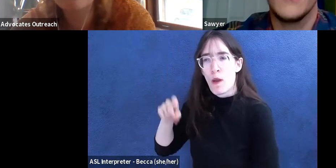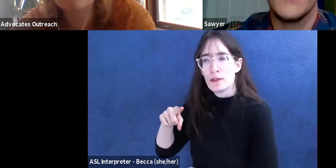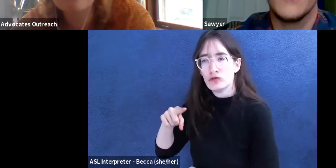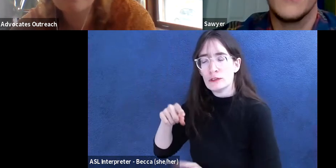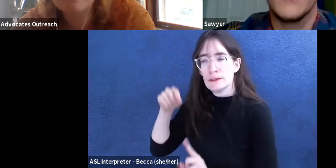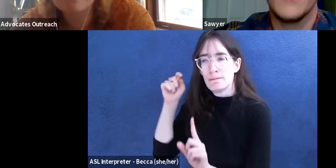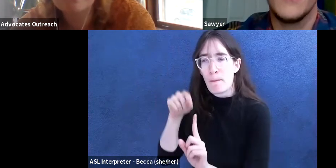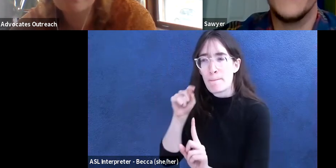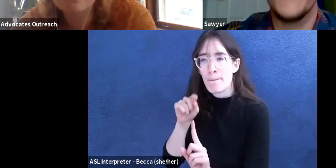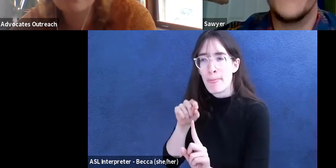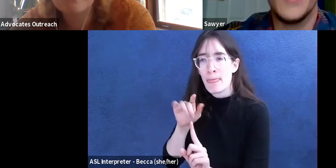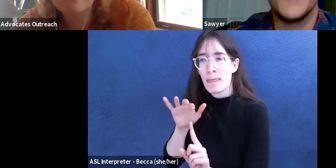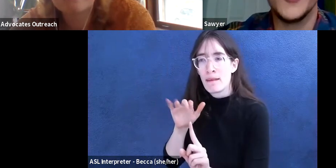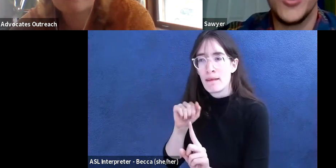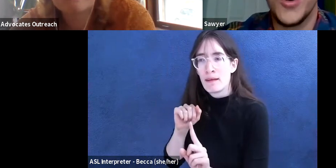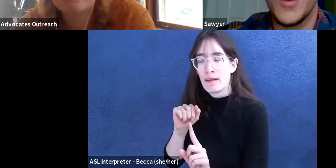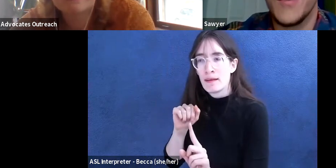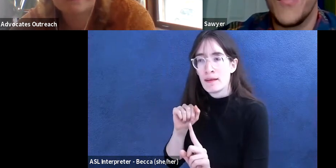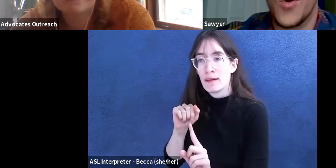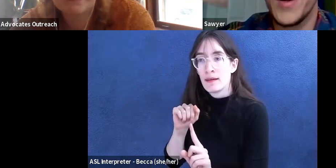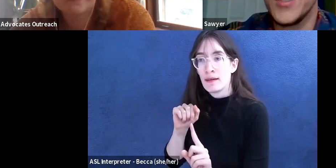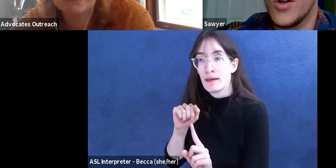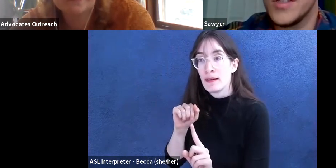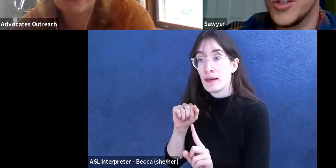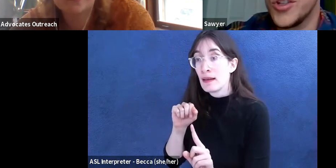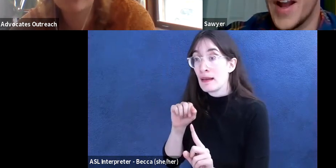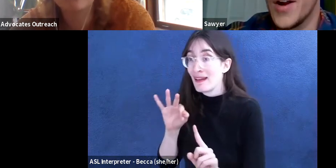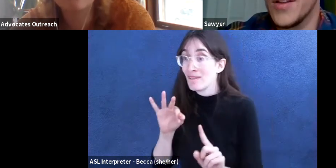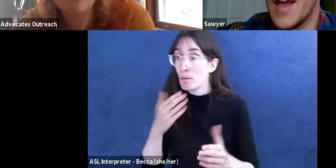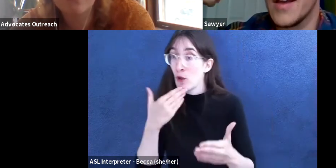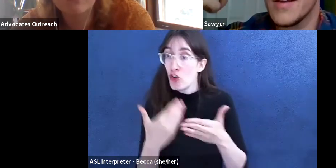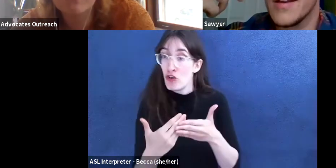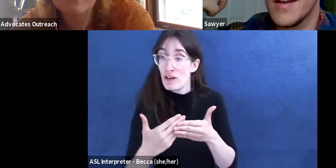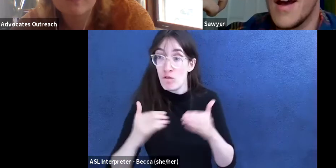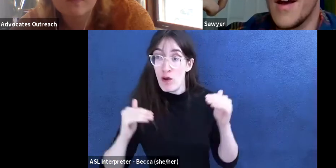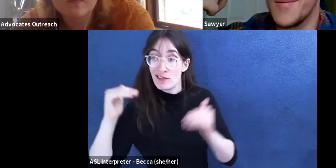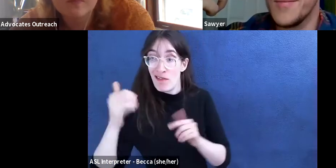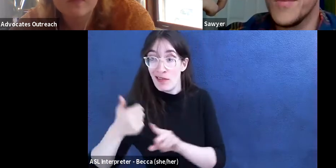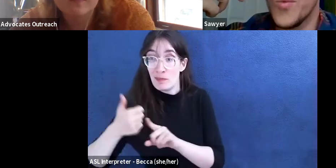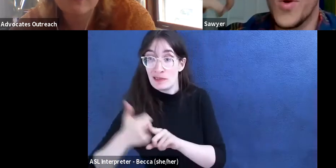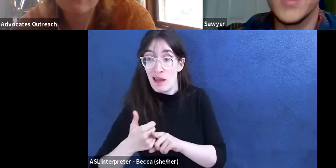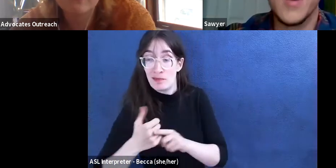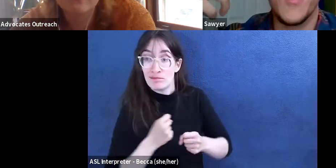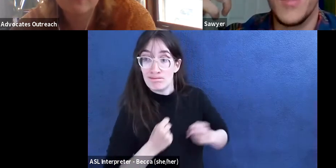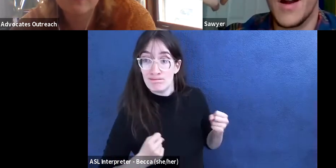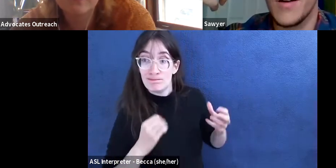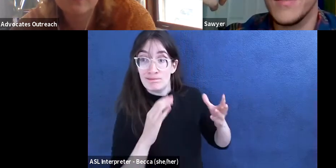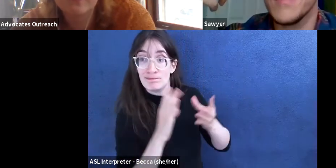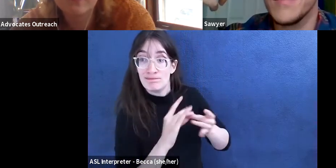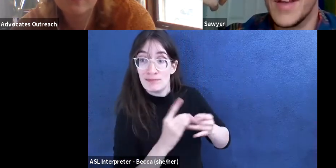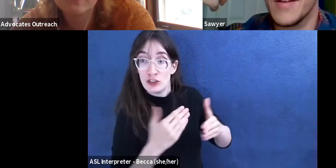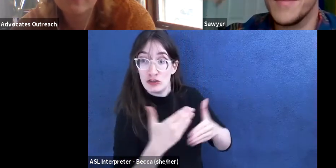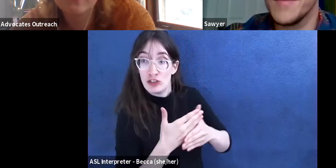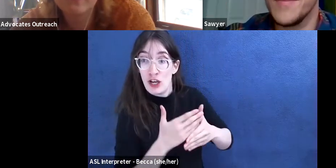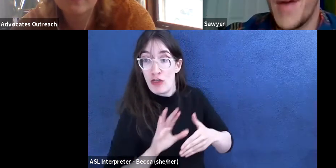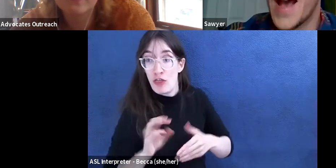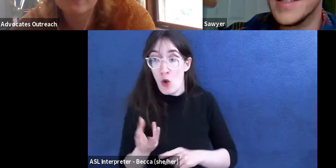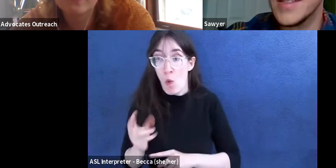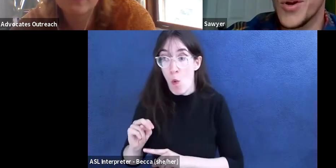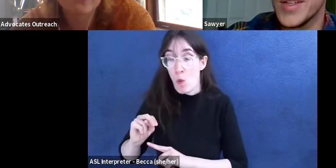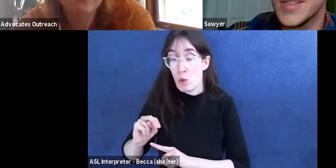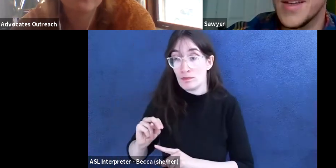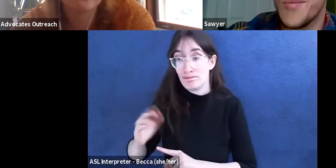And she's got like really good guidance on that. So yeah, I would highly recommend. And then, oh, I